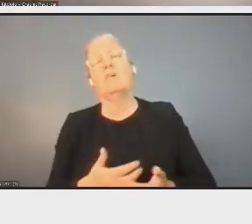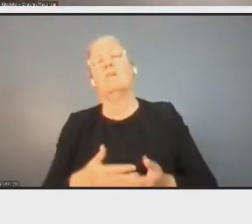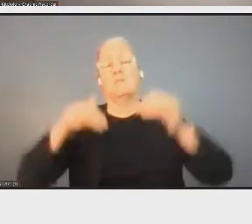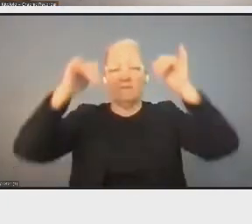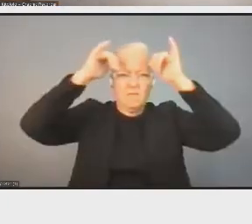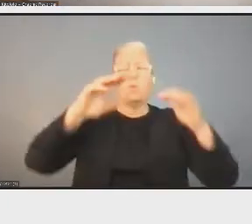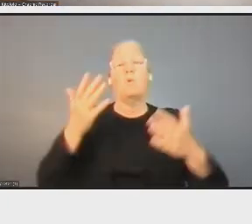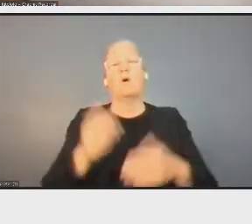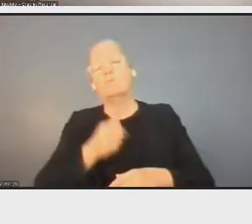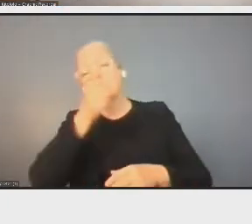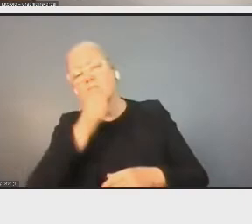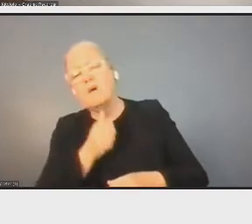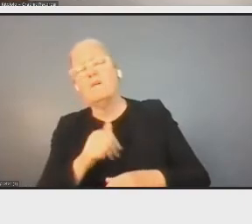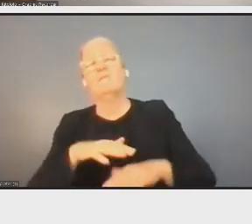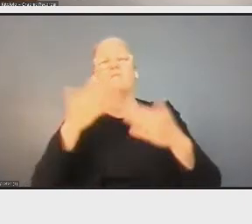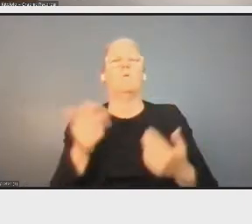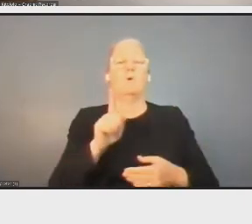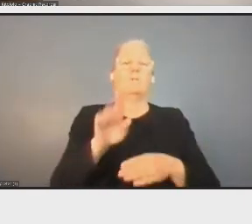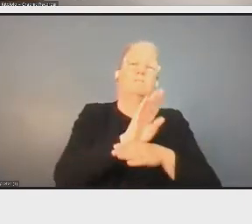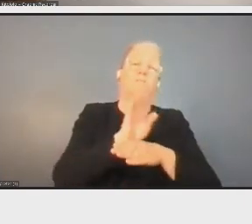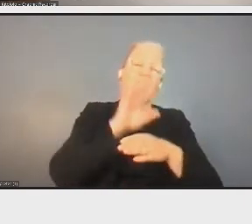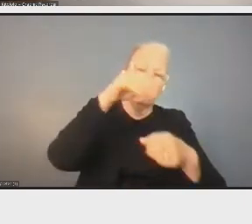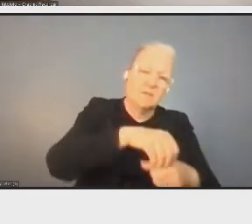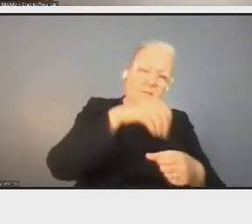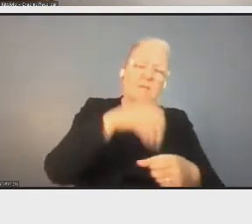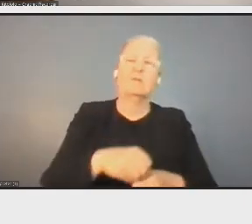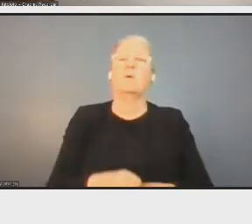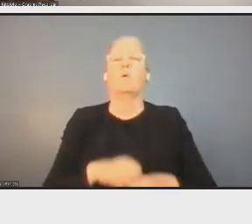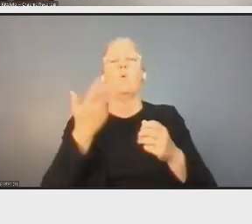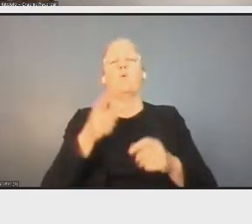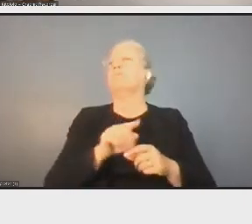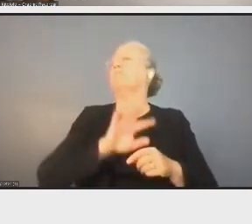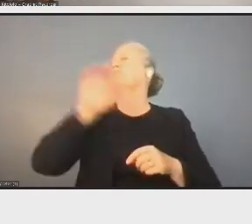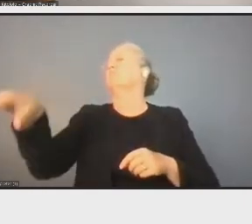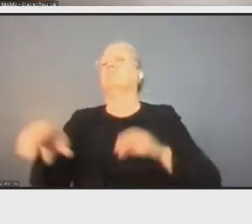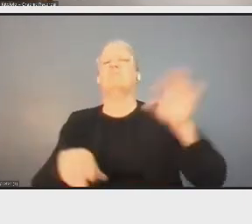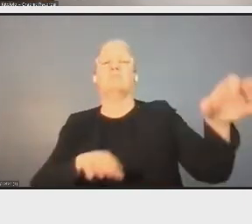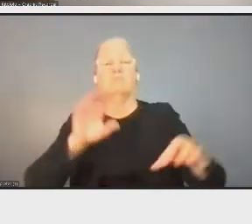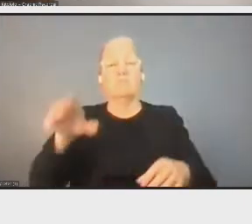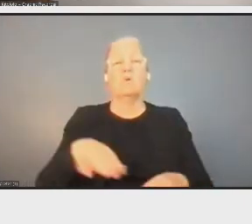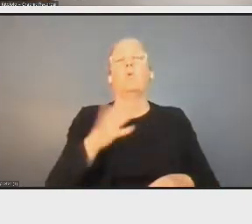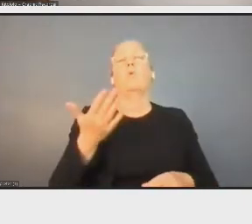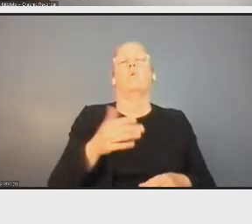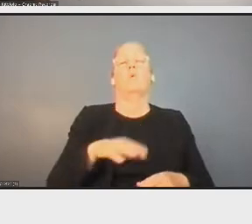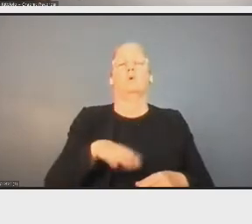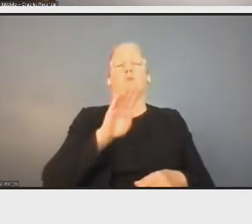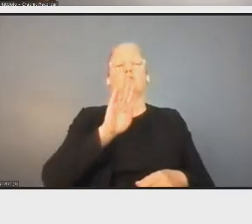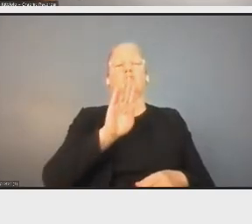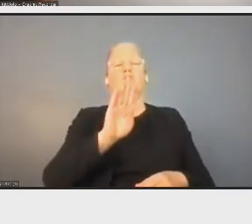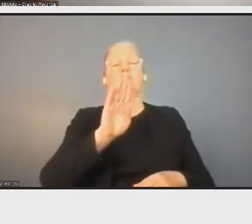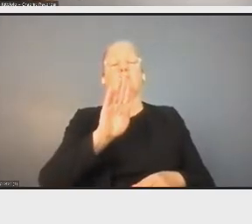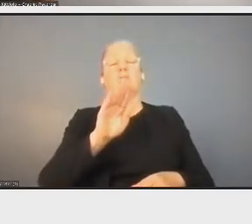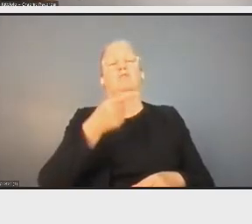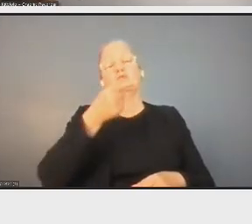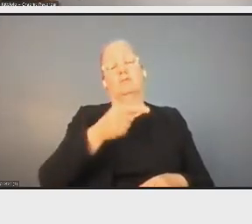about investments. You're also talking about displacements. You're talking about gender-based violence. You know, IUCN recently came out